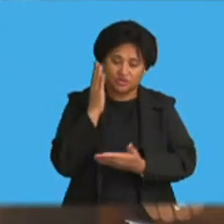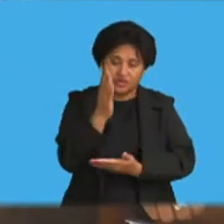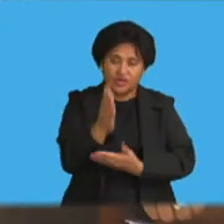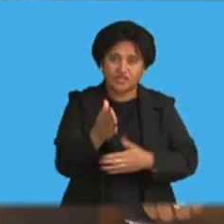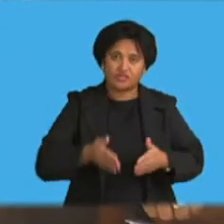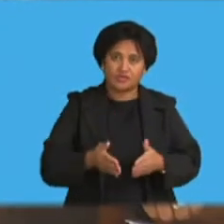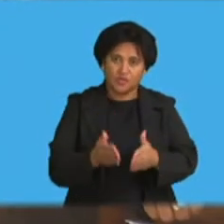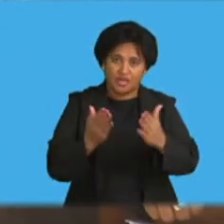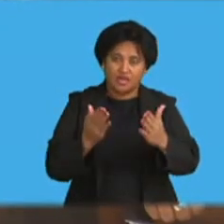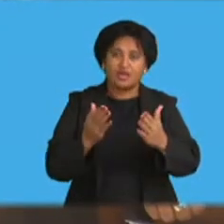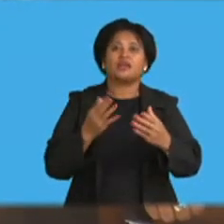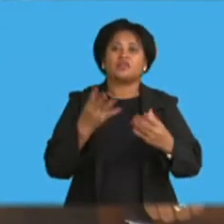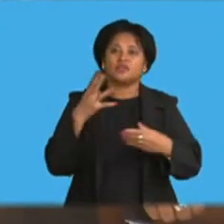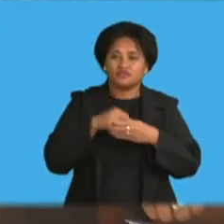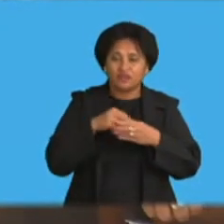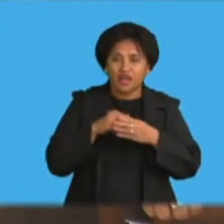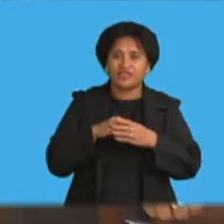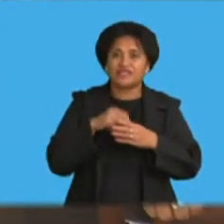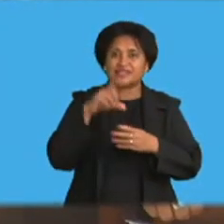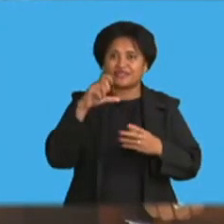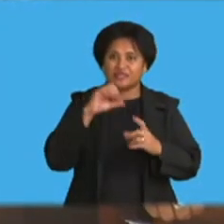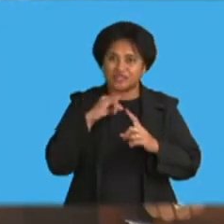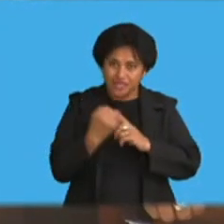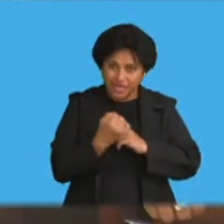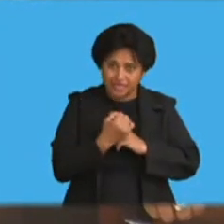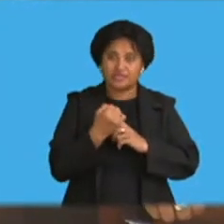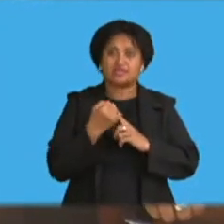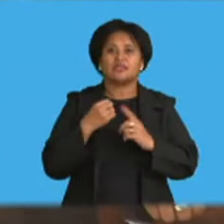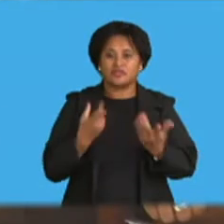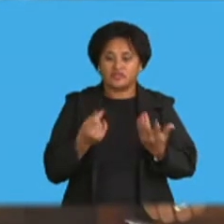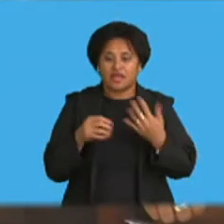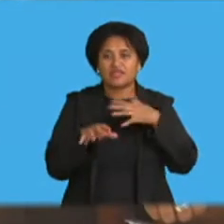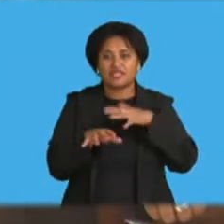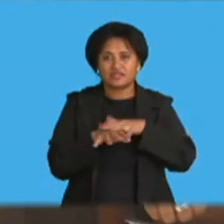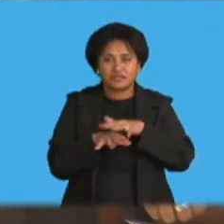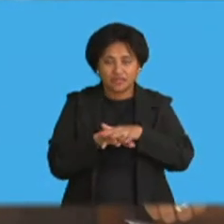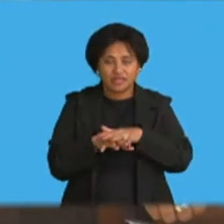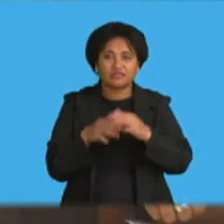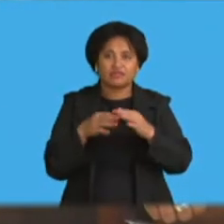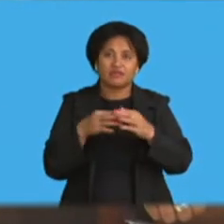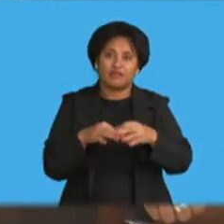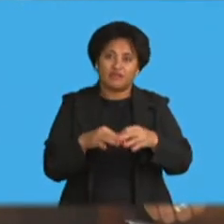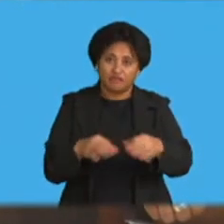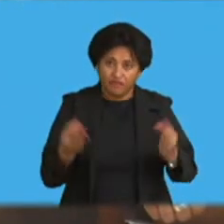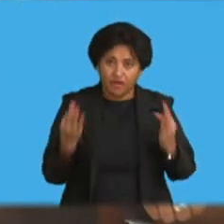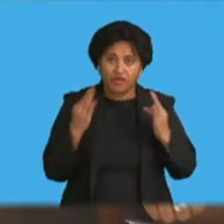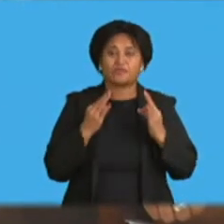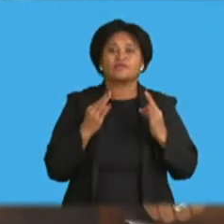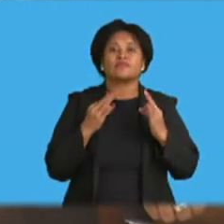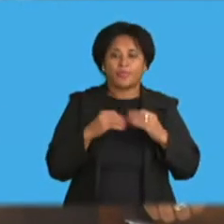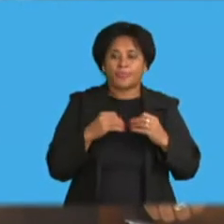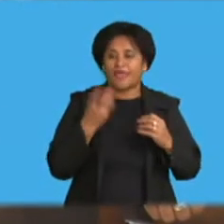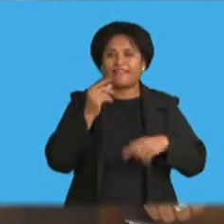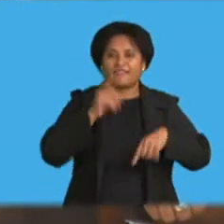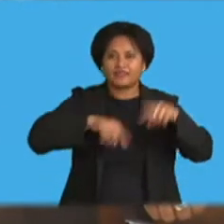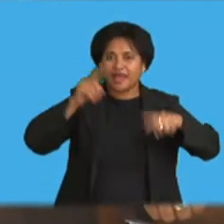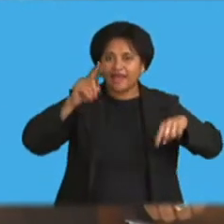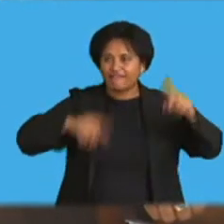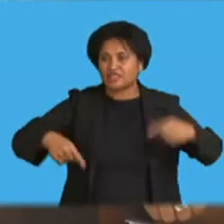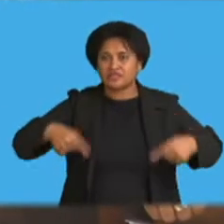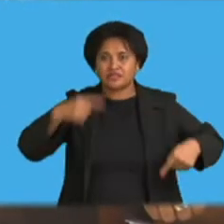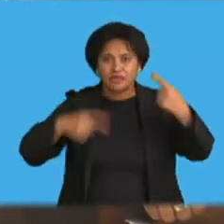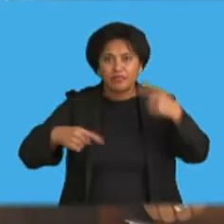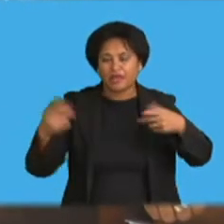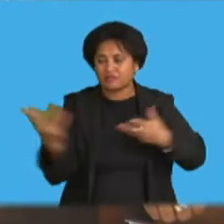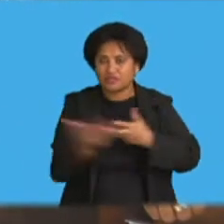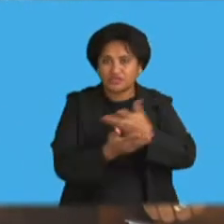society in its broadest form with the organisation of the Integrated Partners Forum, producing vibrant and diverse debates on important issues as